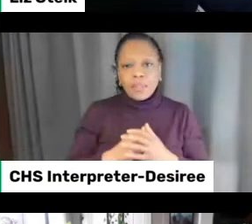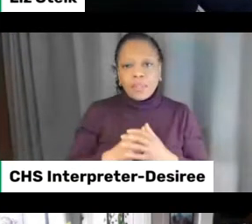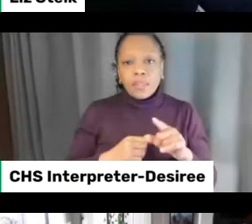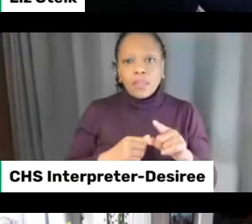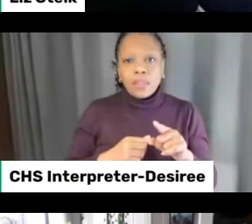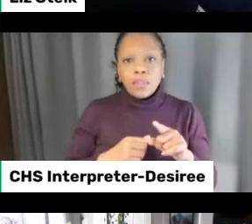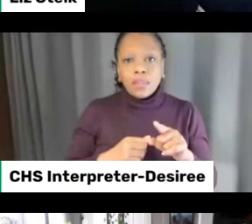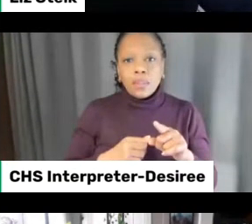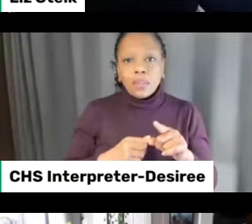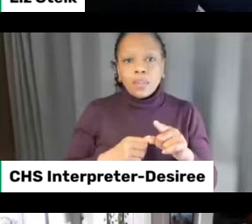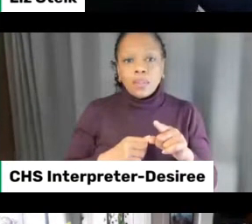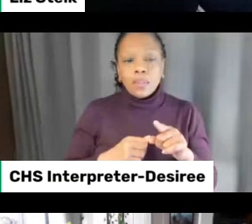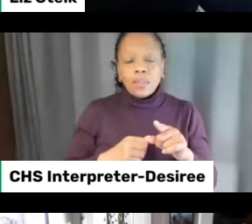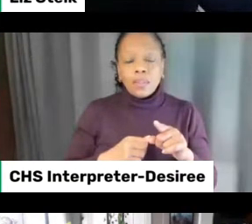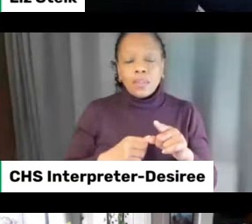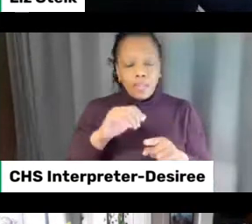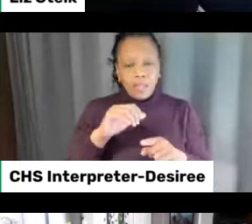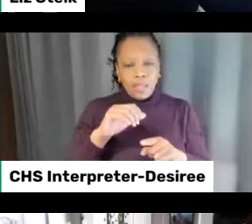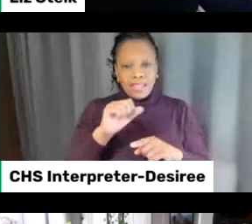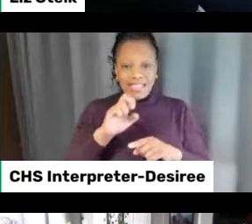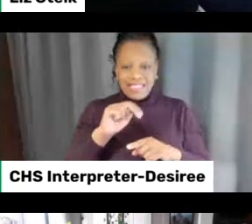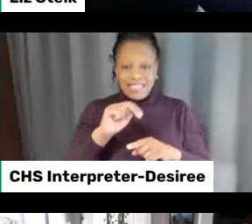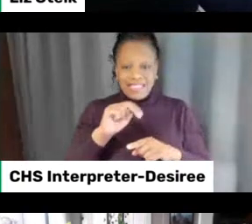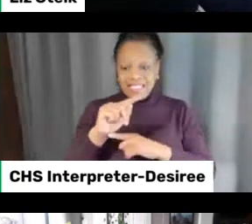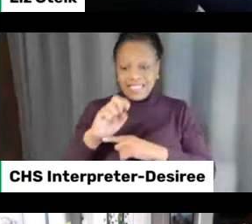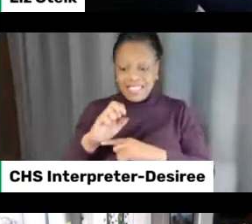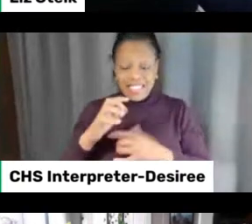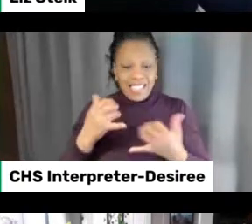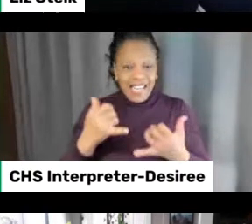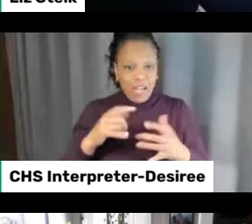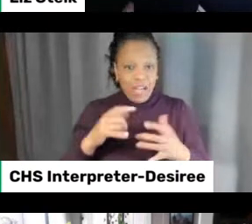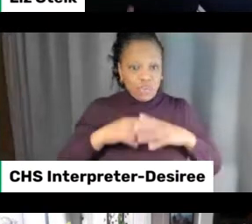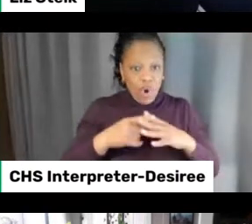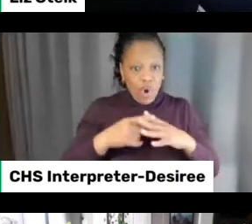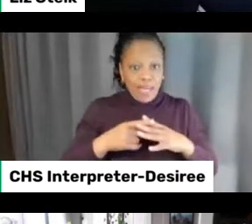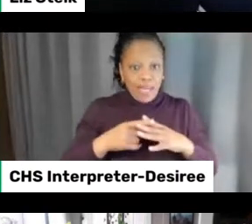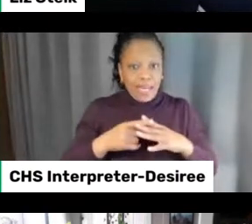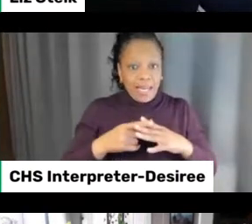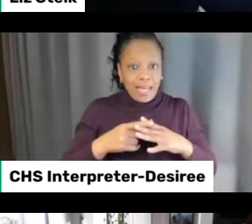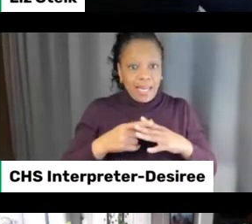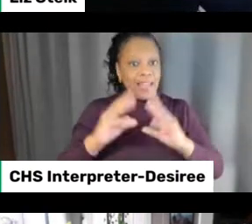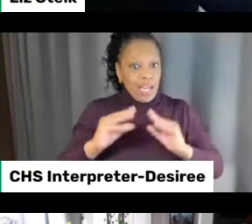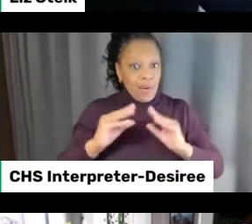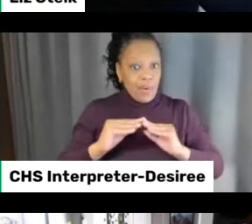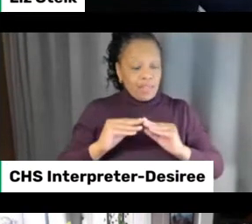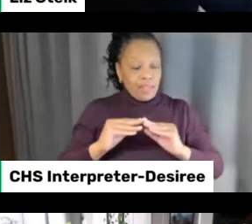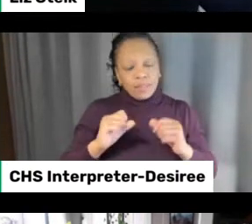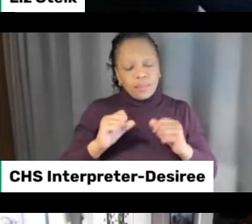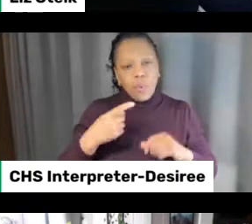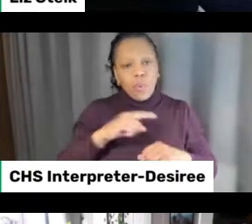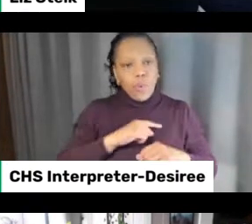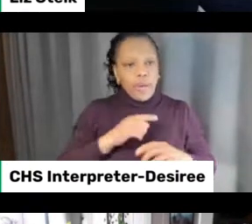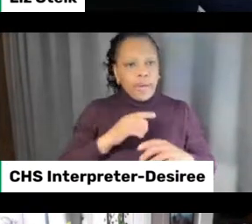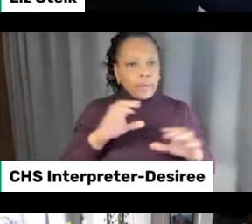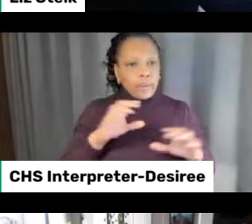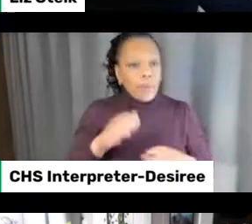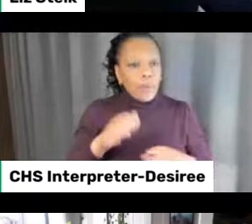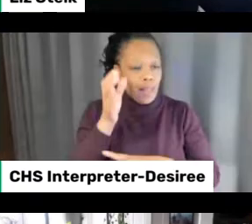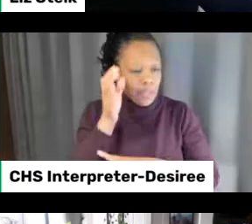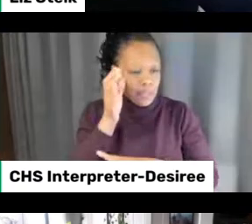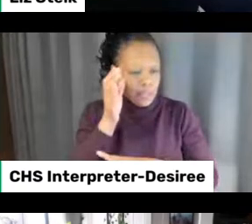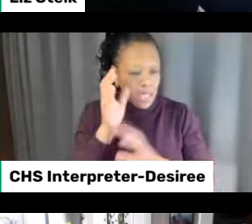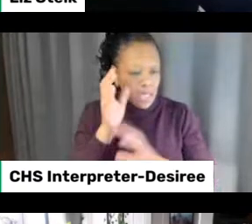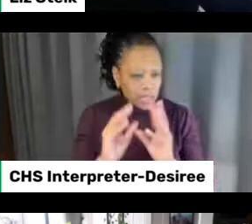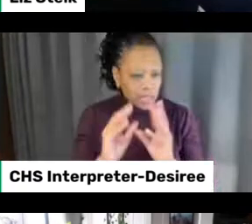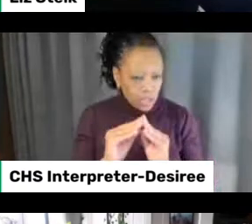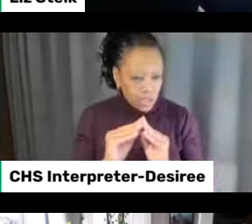Senate Agriculture Committees are starting to have hearings. And so what we're doing is listening sessions to surface some of the issues that need to be in the